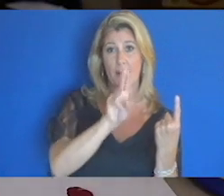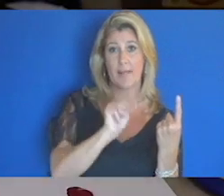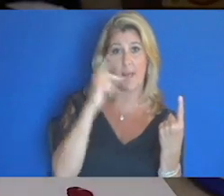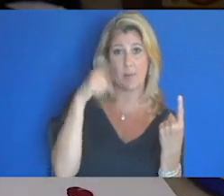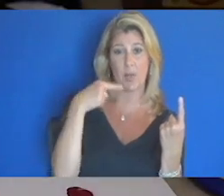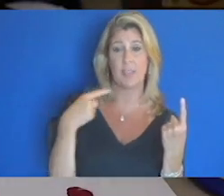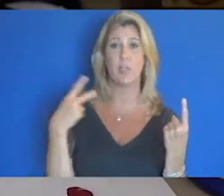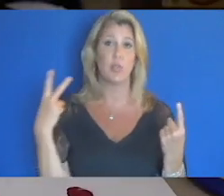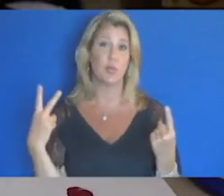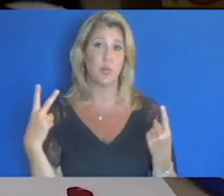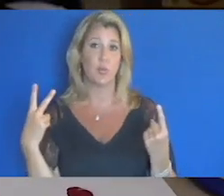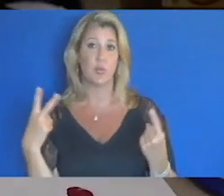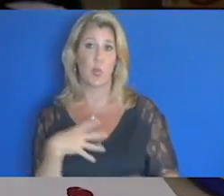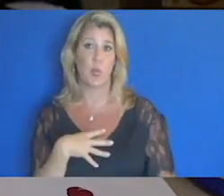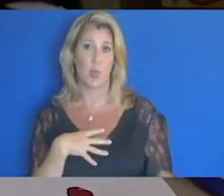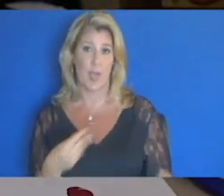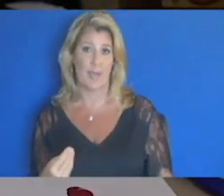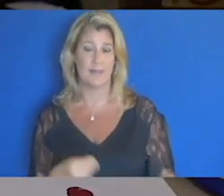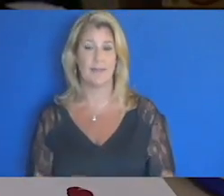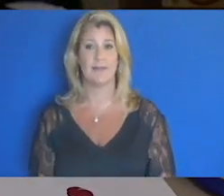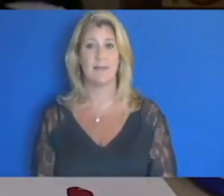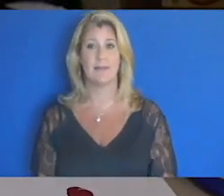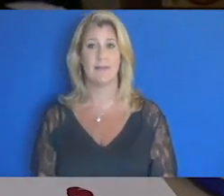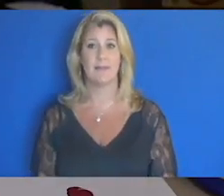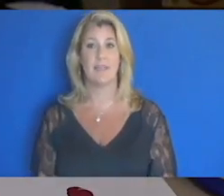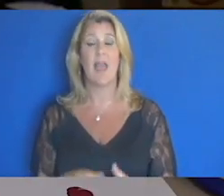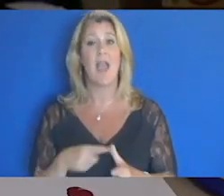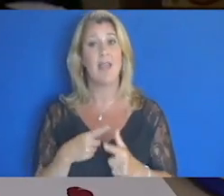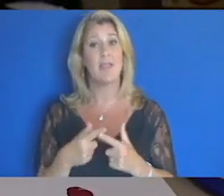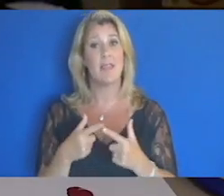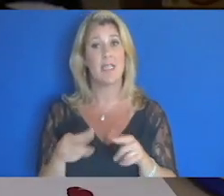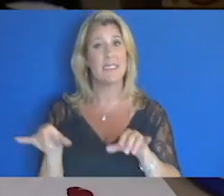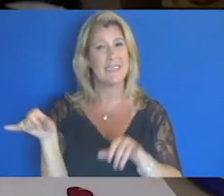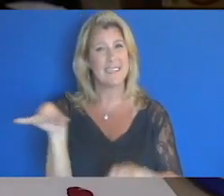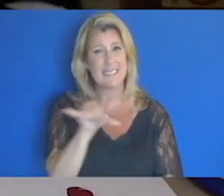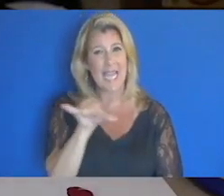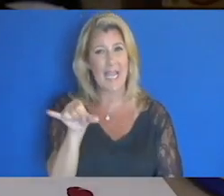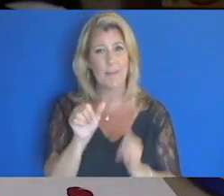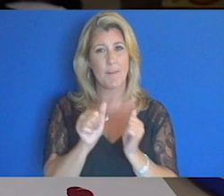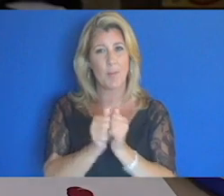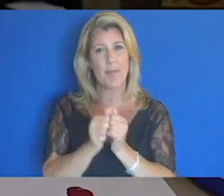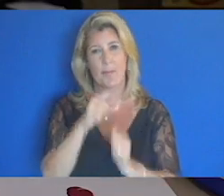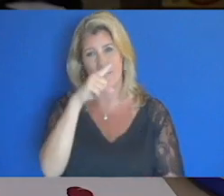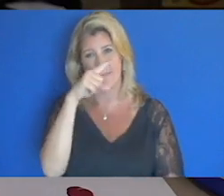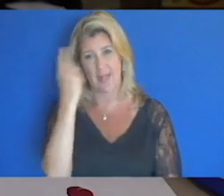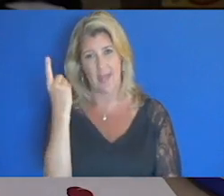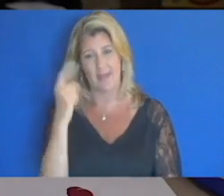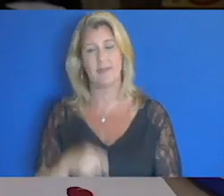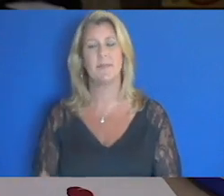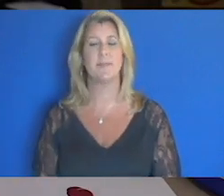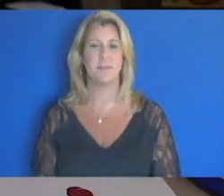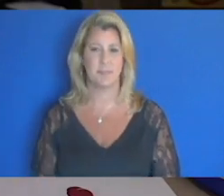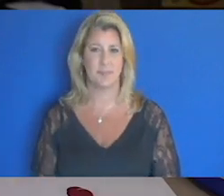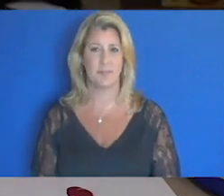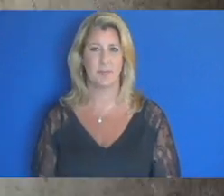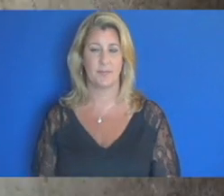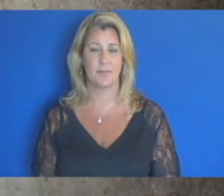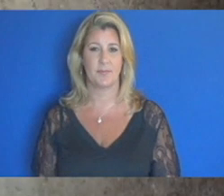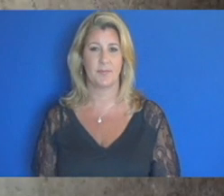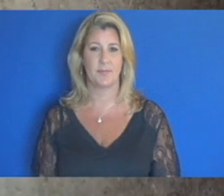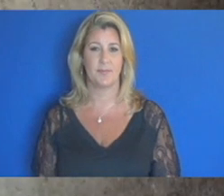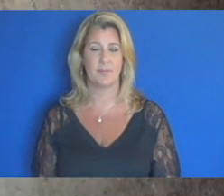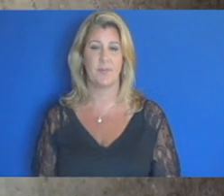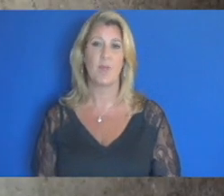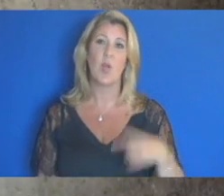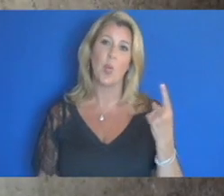one part of white. And I'm going to do one part of Plum Crazy and 2 parts of white. On